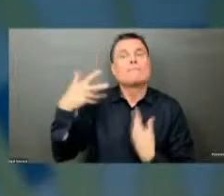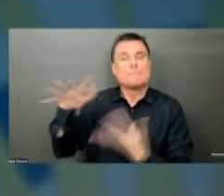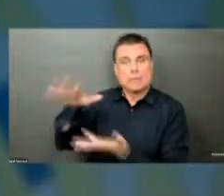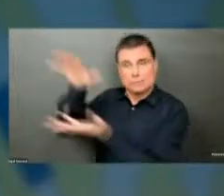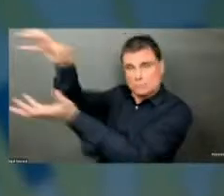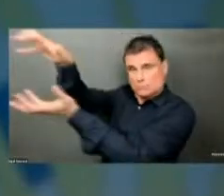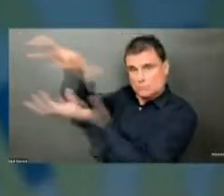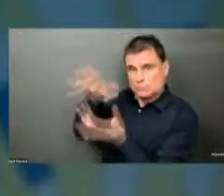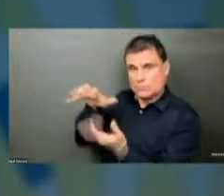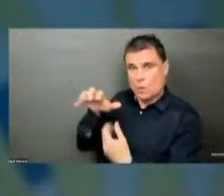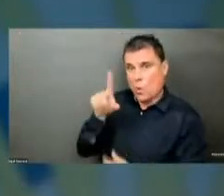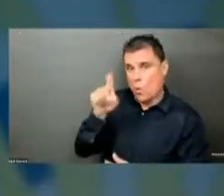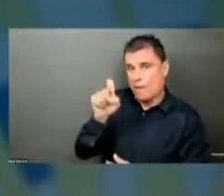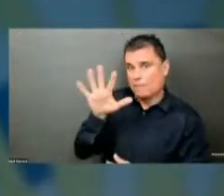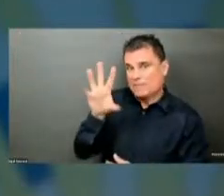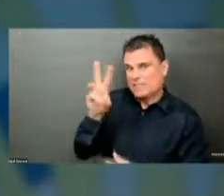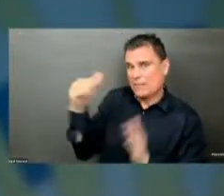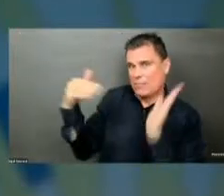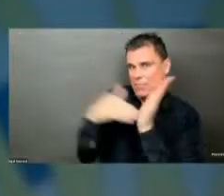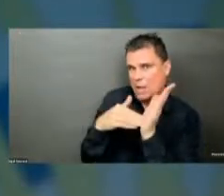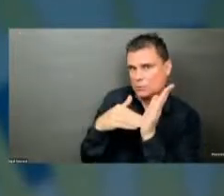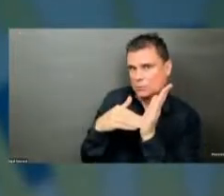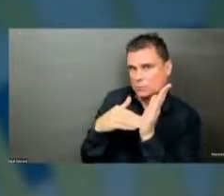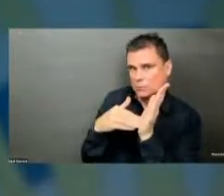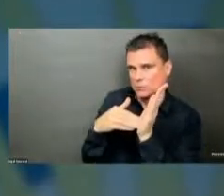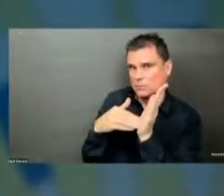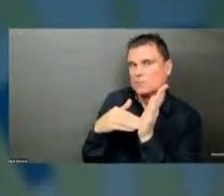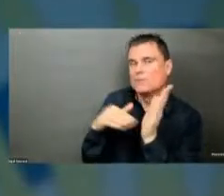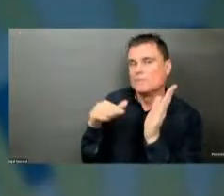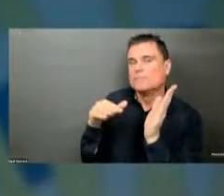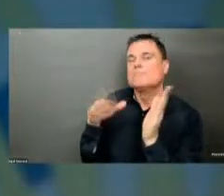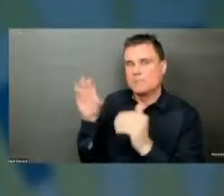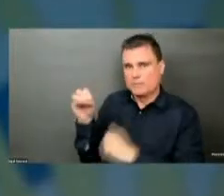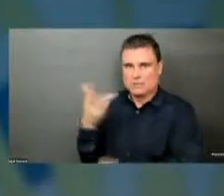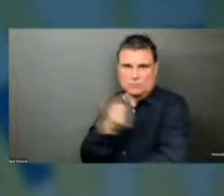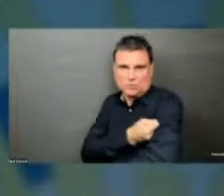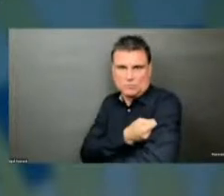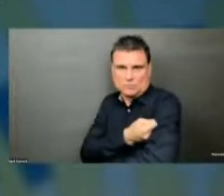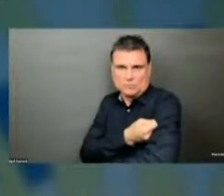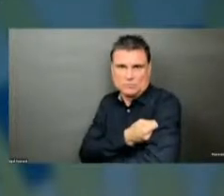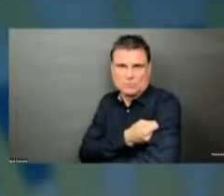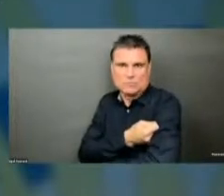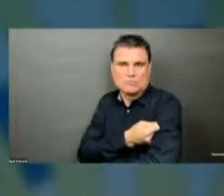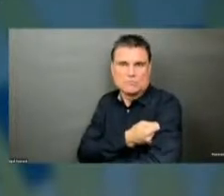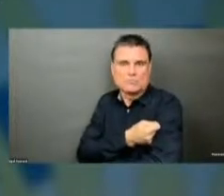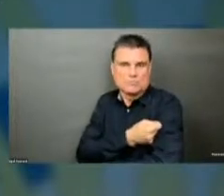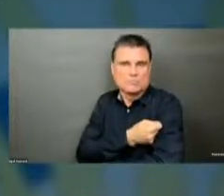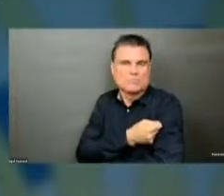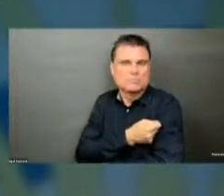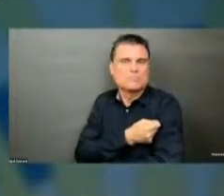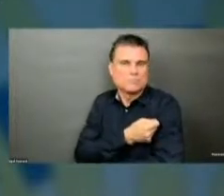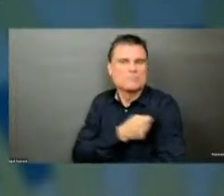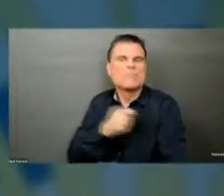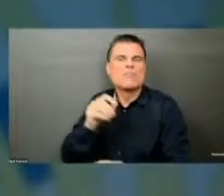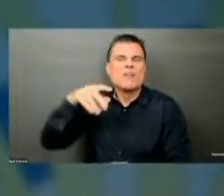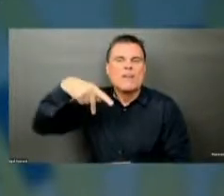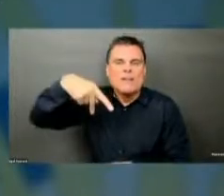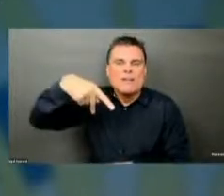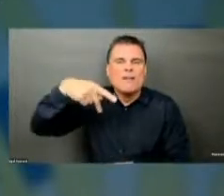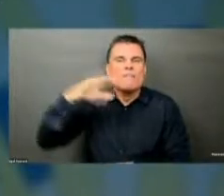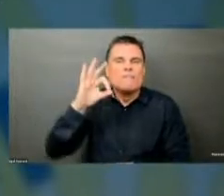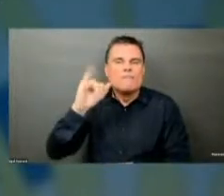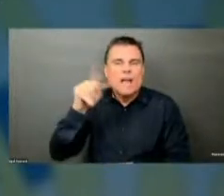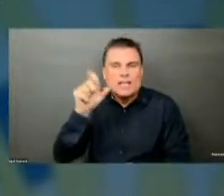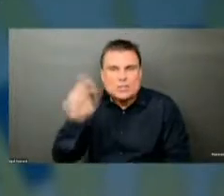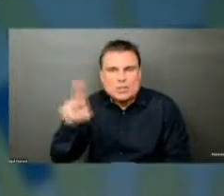156,250 doses of vaccine, both the Pfizer and the Moderna vaccine, and we've administered almost all of it. We did receive